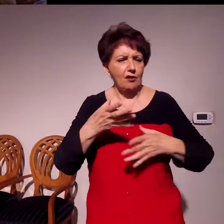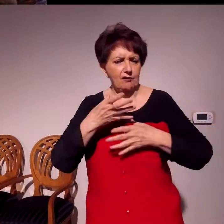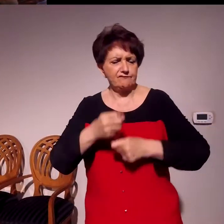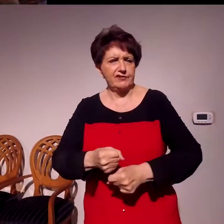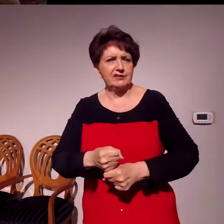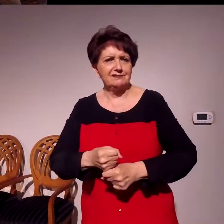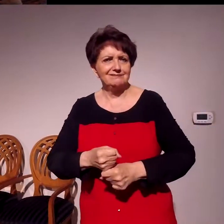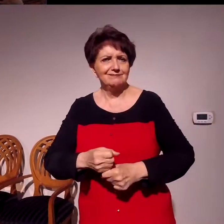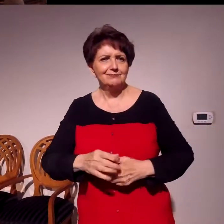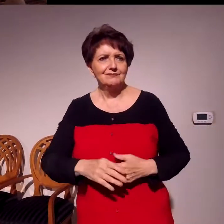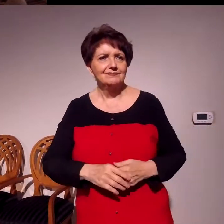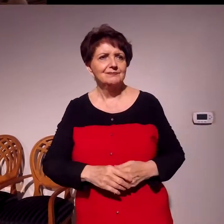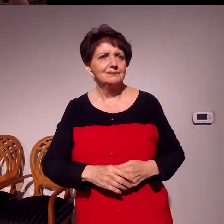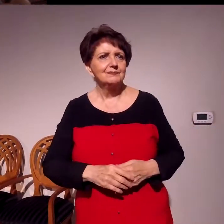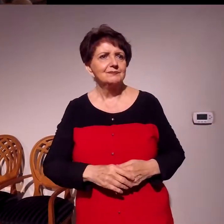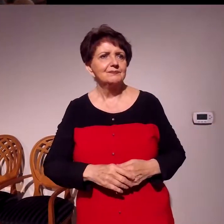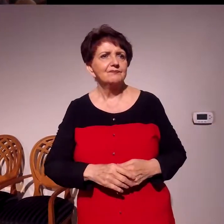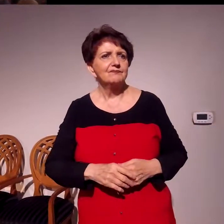confident,